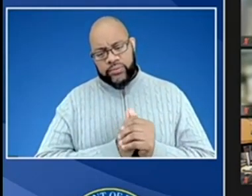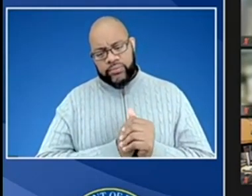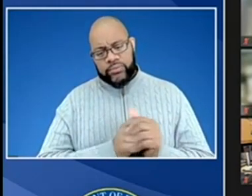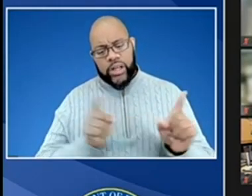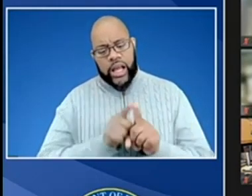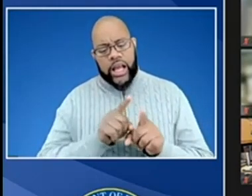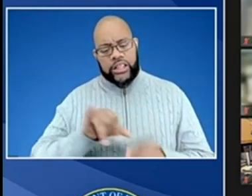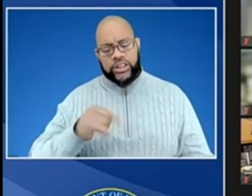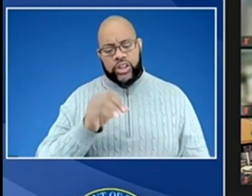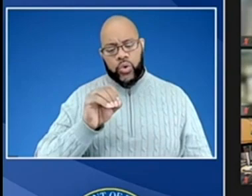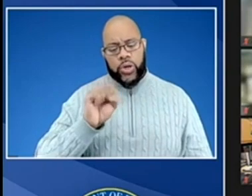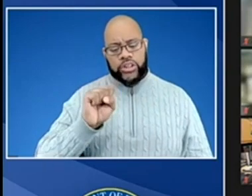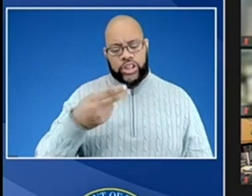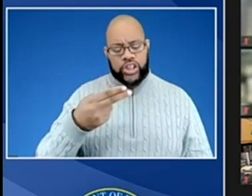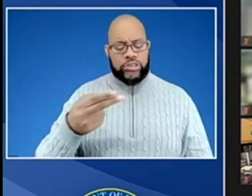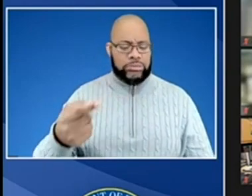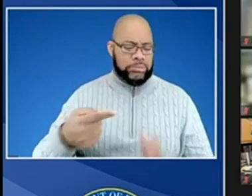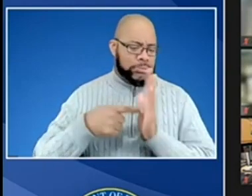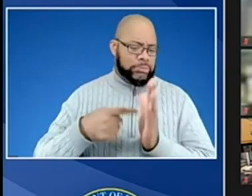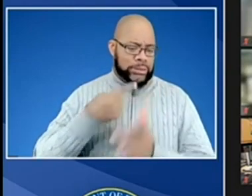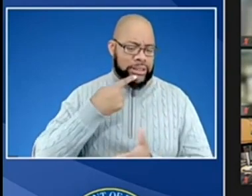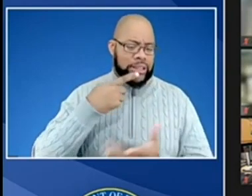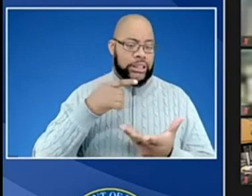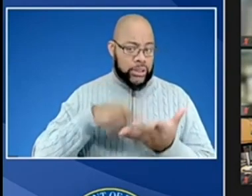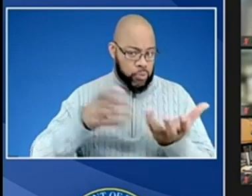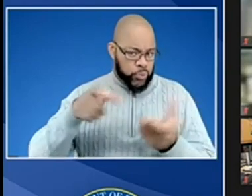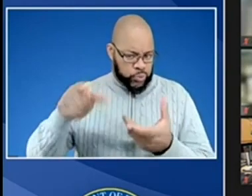Josh indicated they would like you to do?